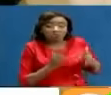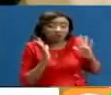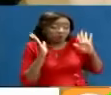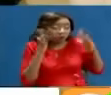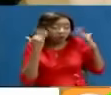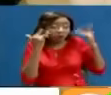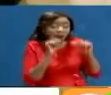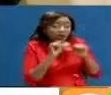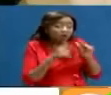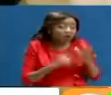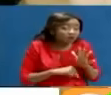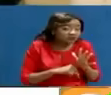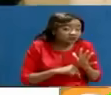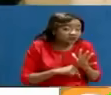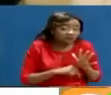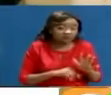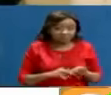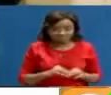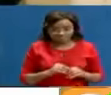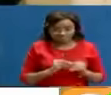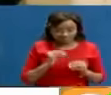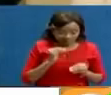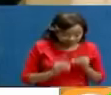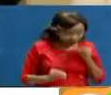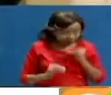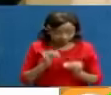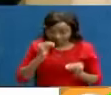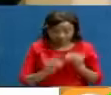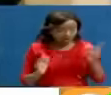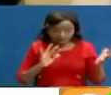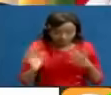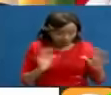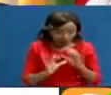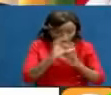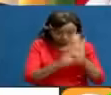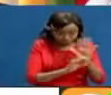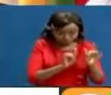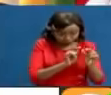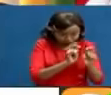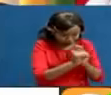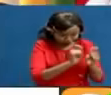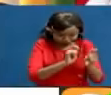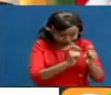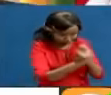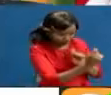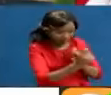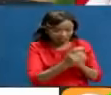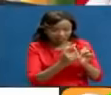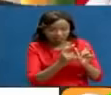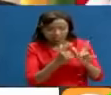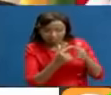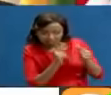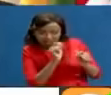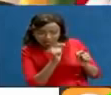how we are going to rearrange the Constitution so that we can, I